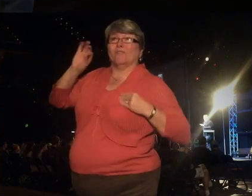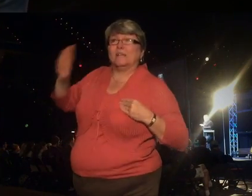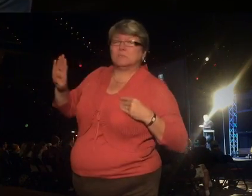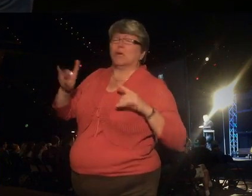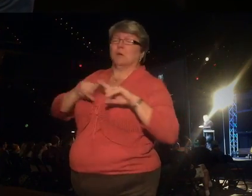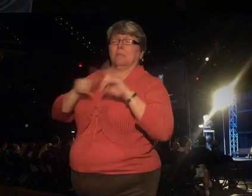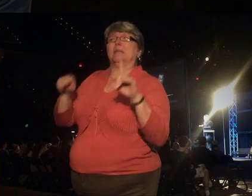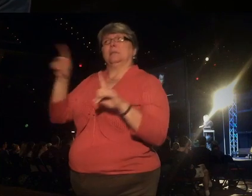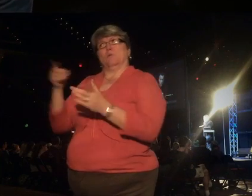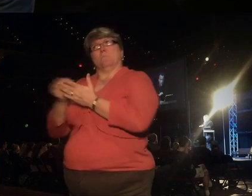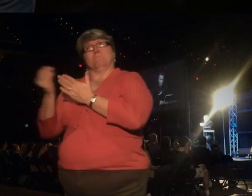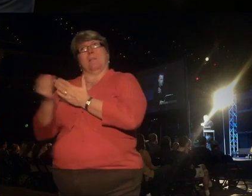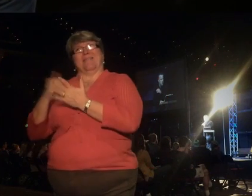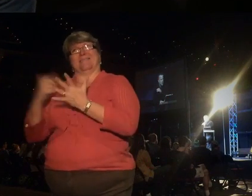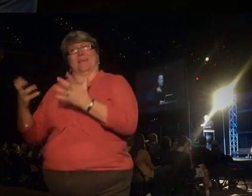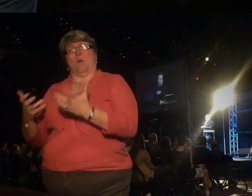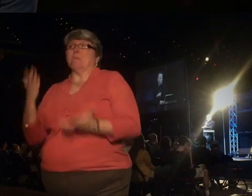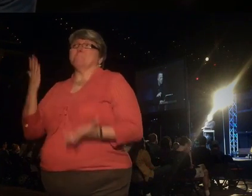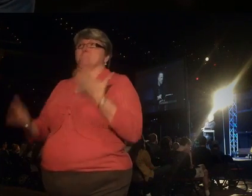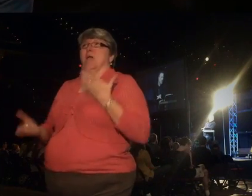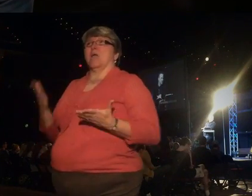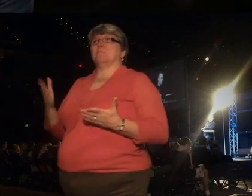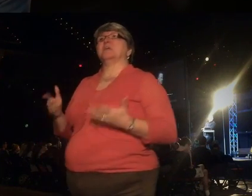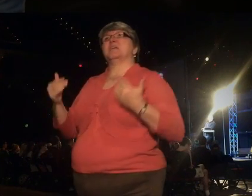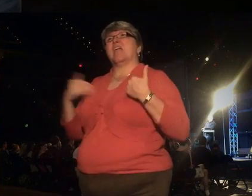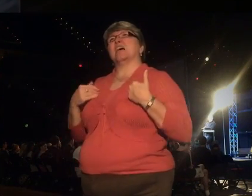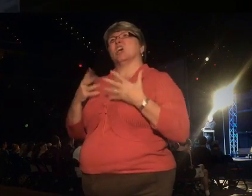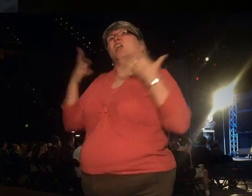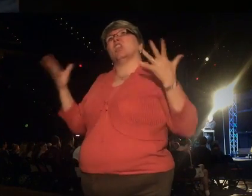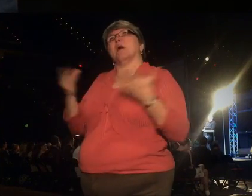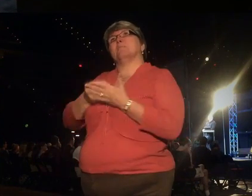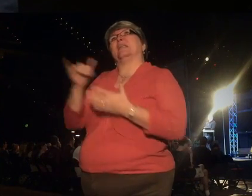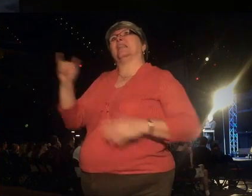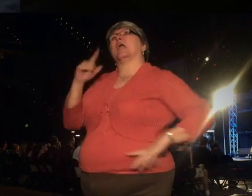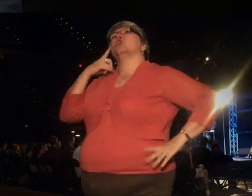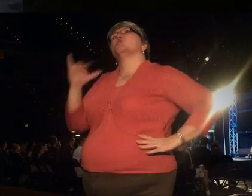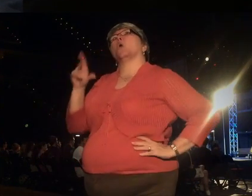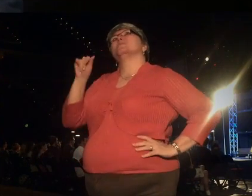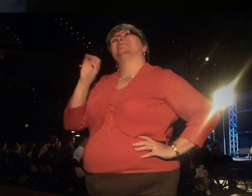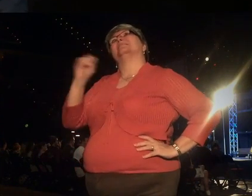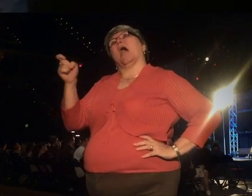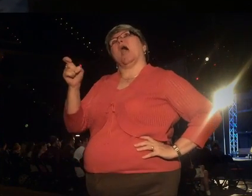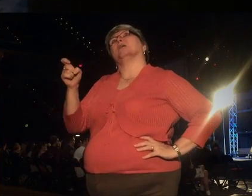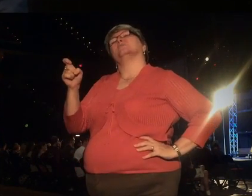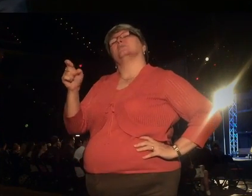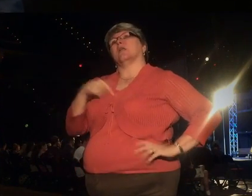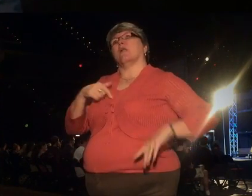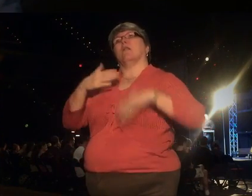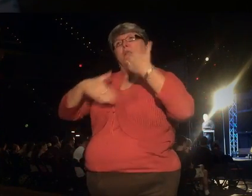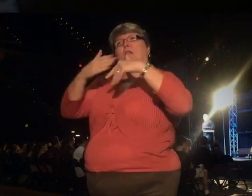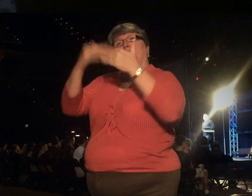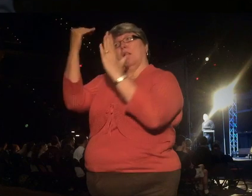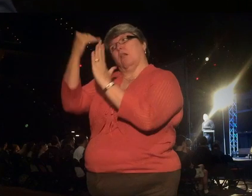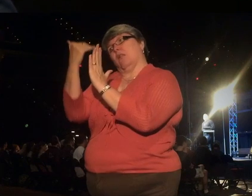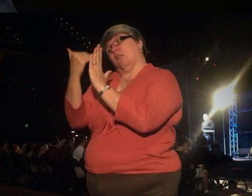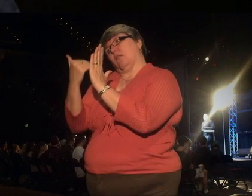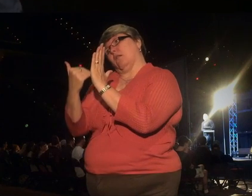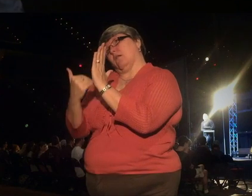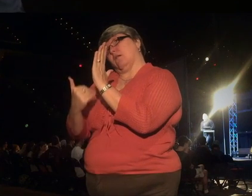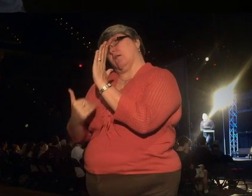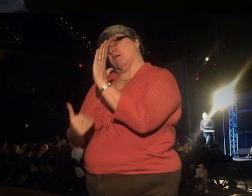to buy the things that I want. So like maybe like Goldman Sachs rich, that kind of thing, right? And on we